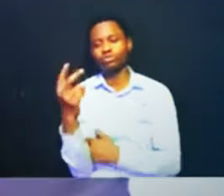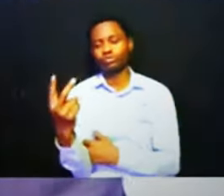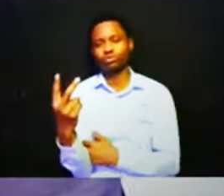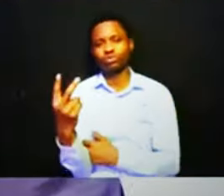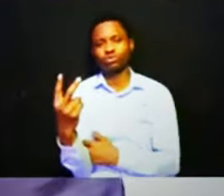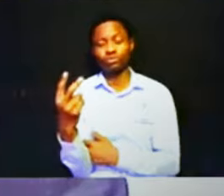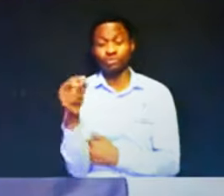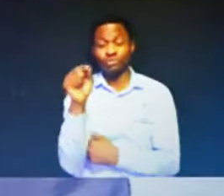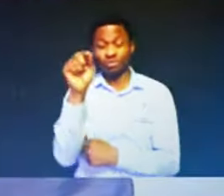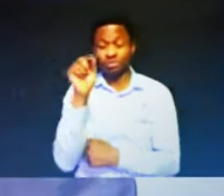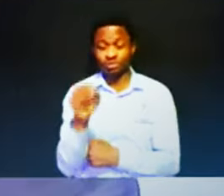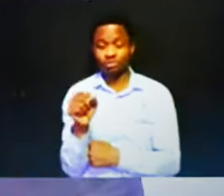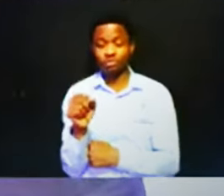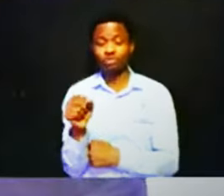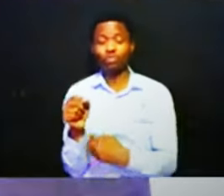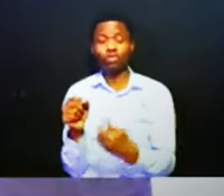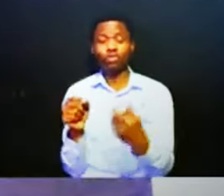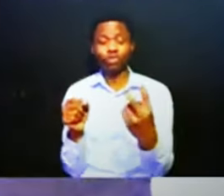23 to